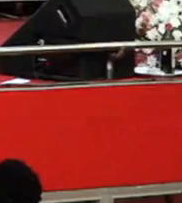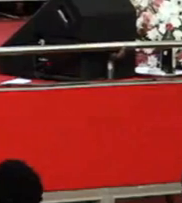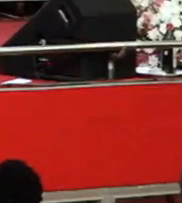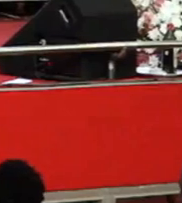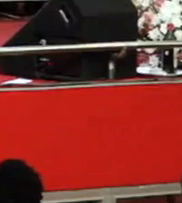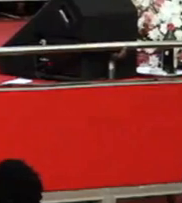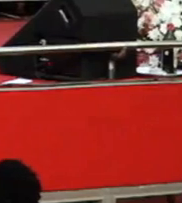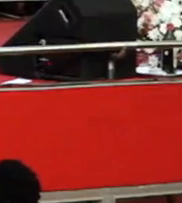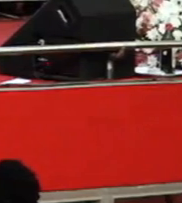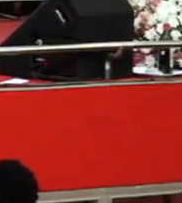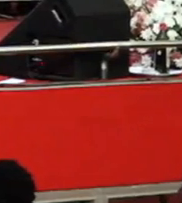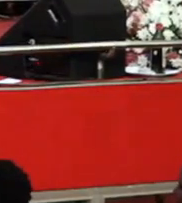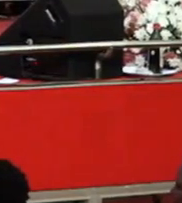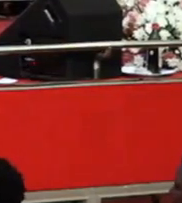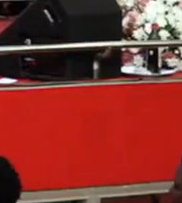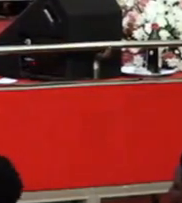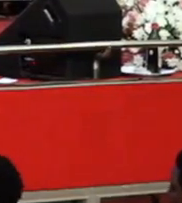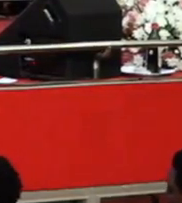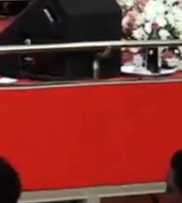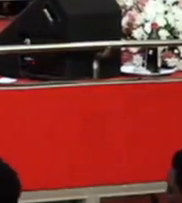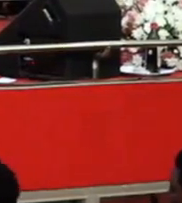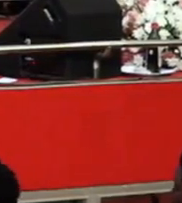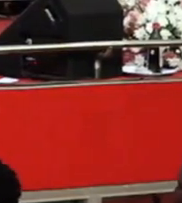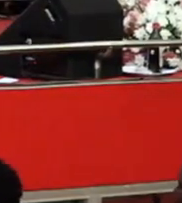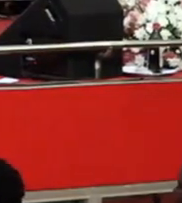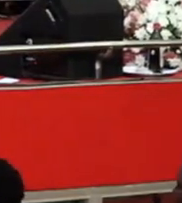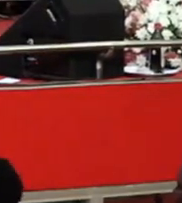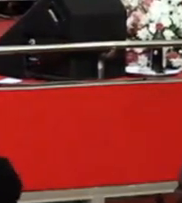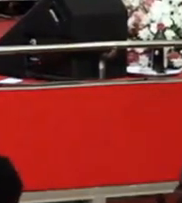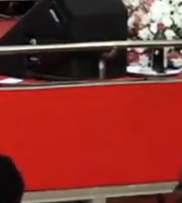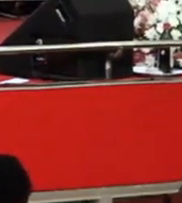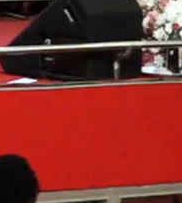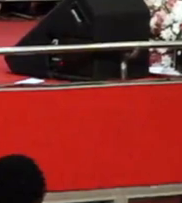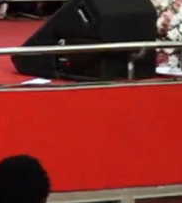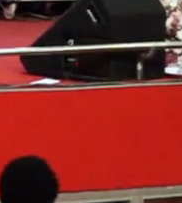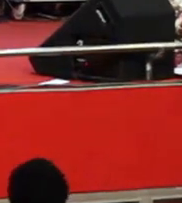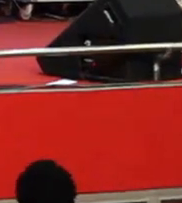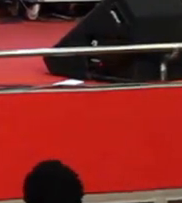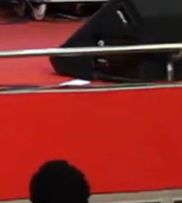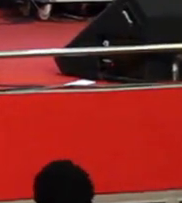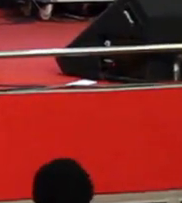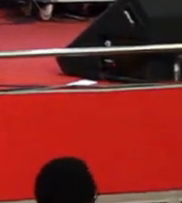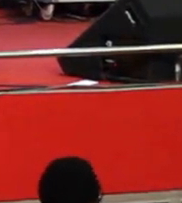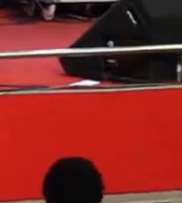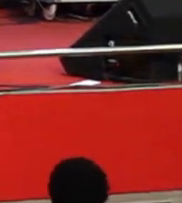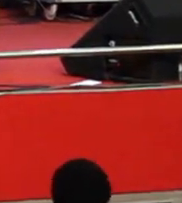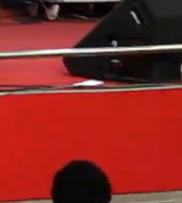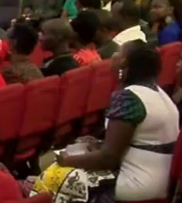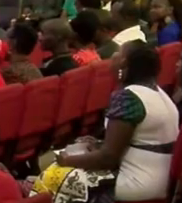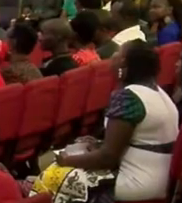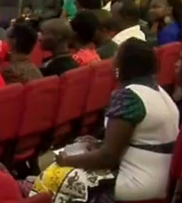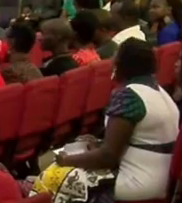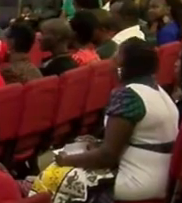God is well able to do exceedingly. Say, your God. Say,